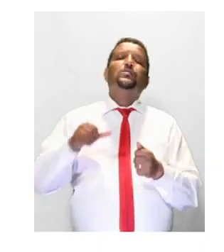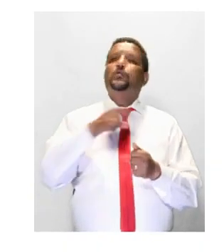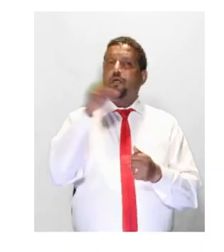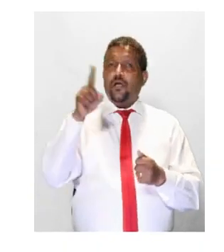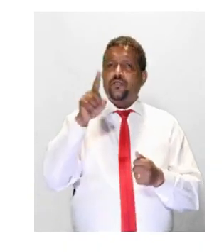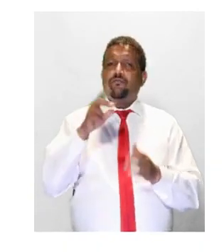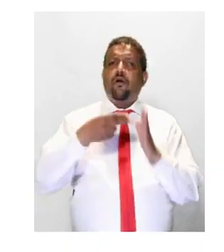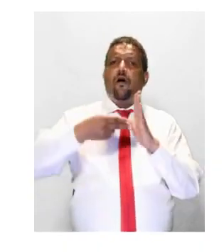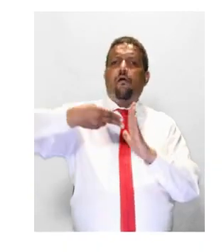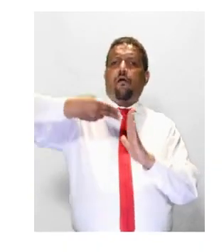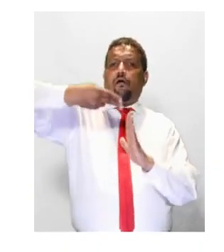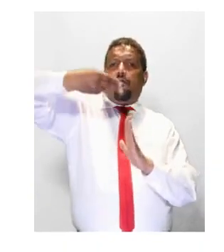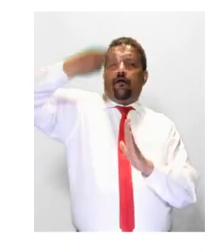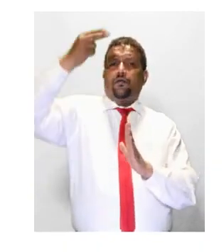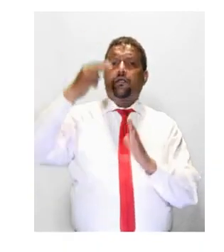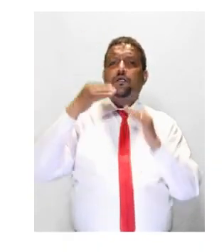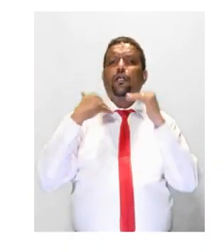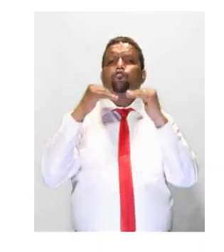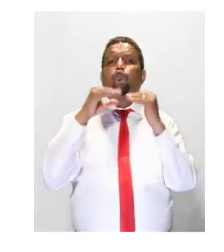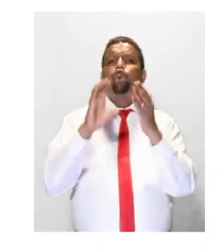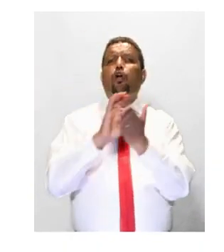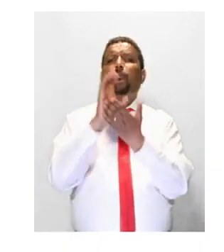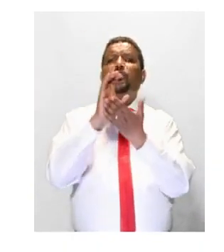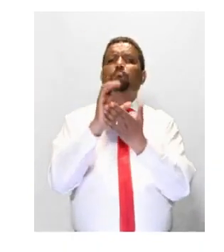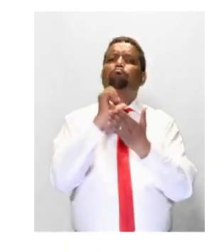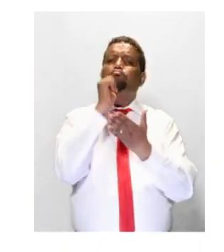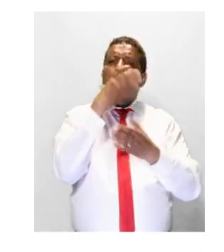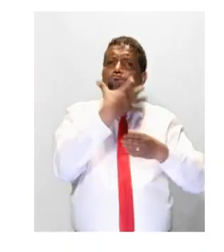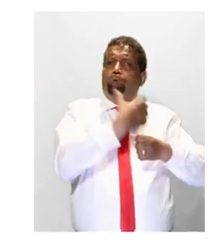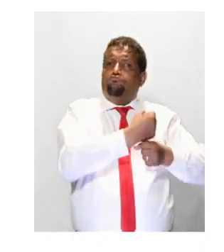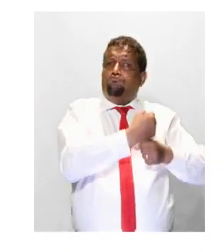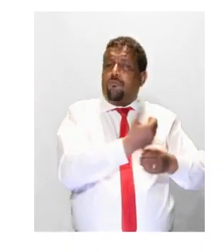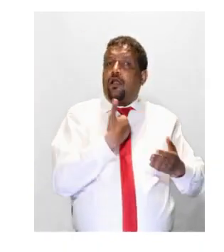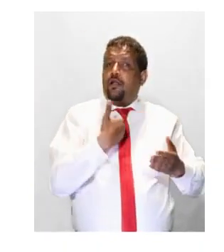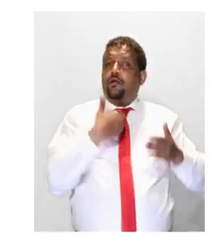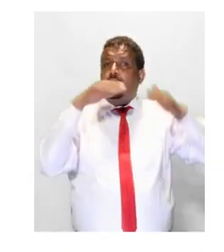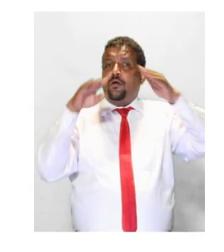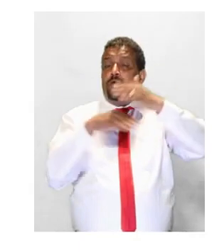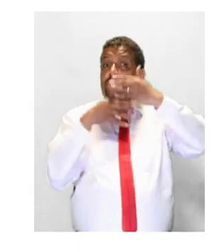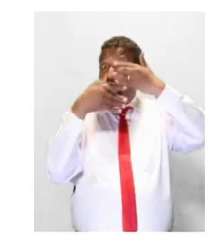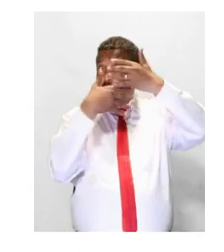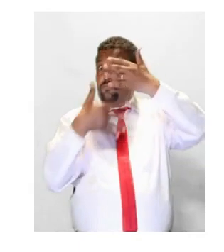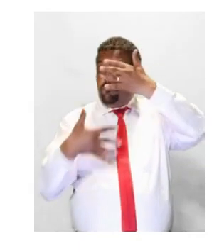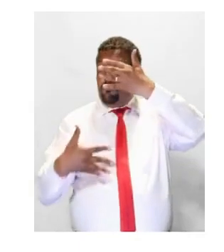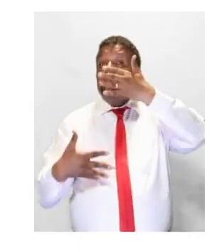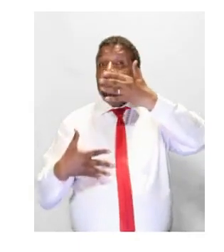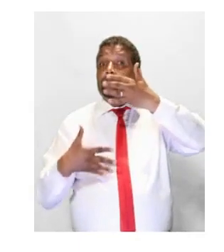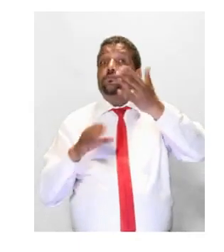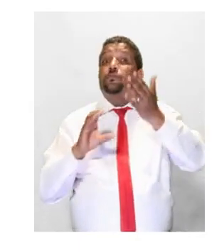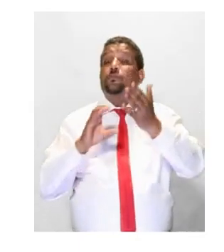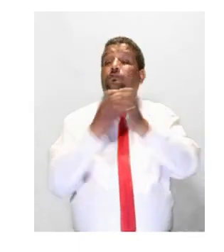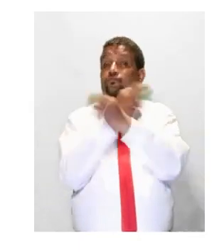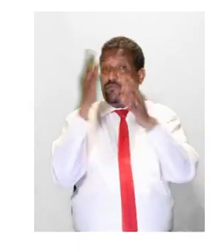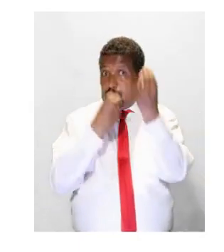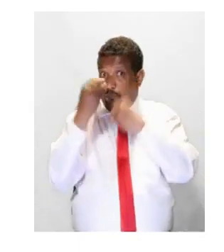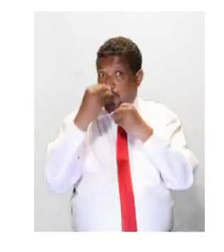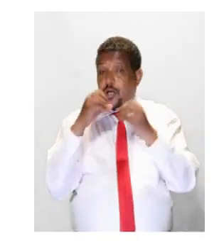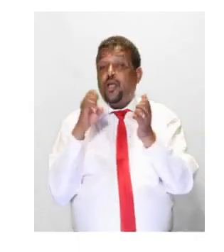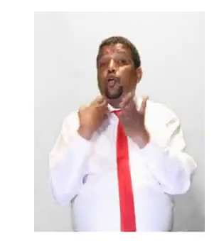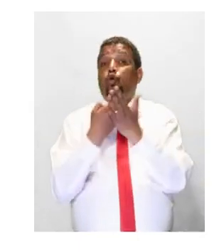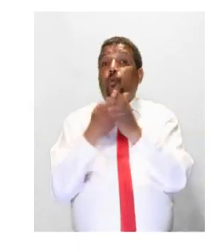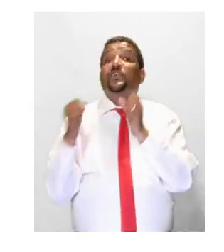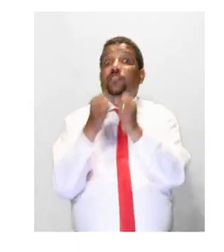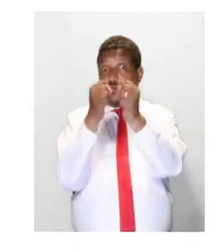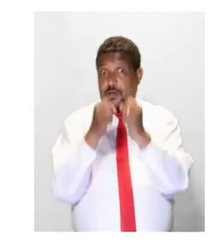high rate of capital formation under the capitalist economic system. When we see the disadvantage of